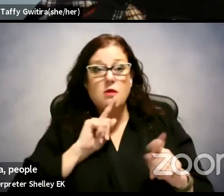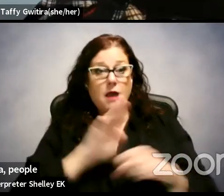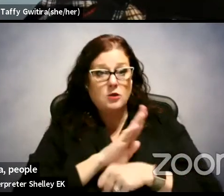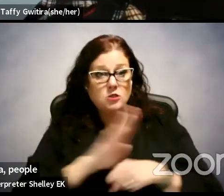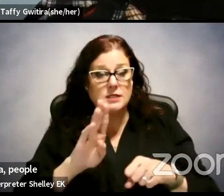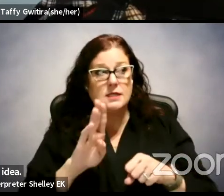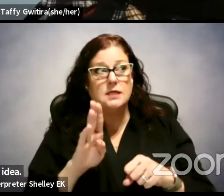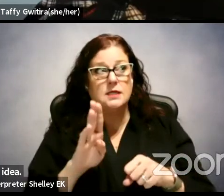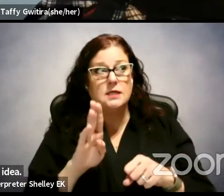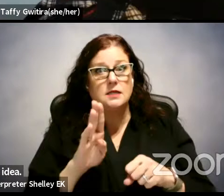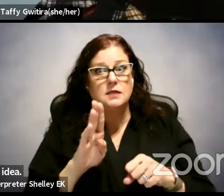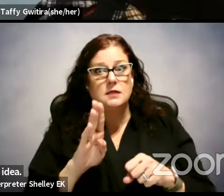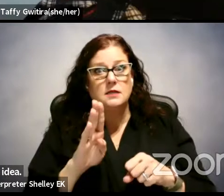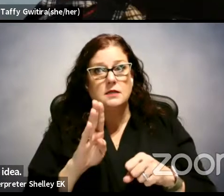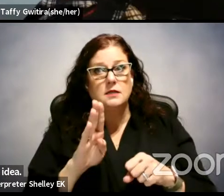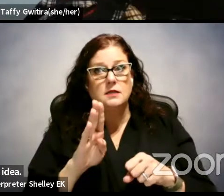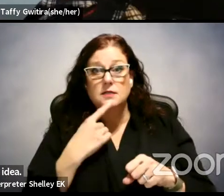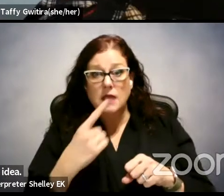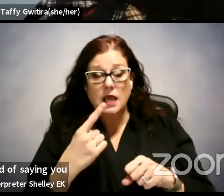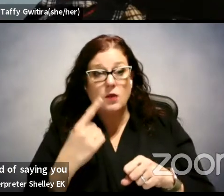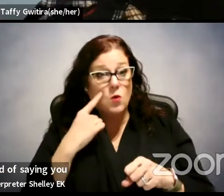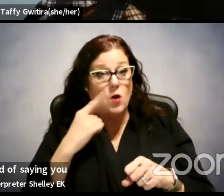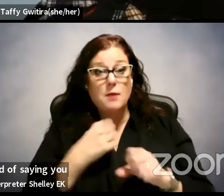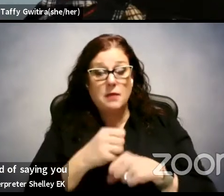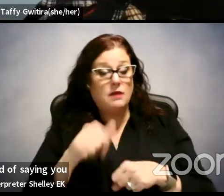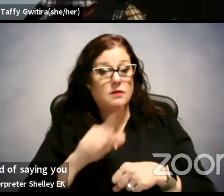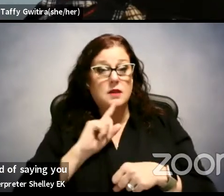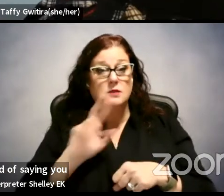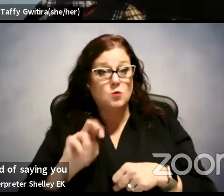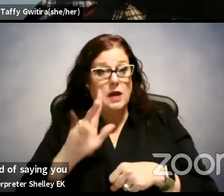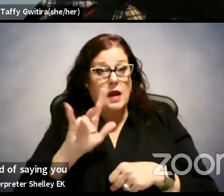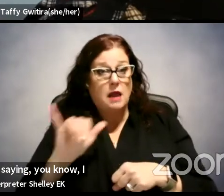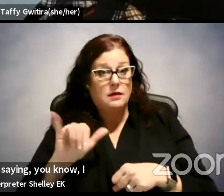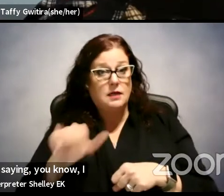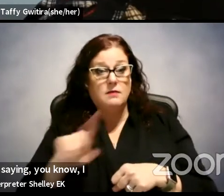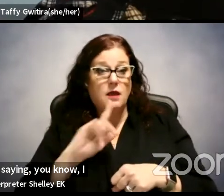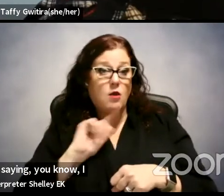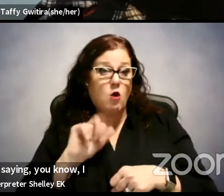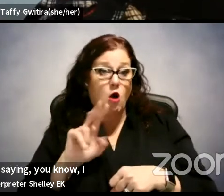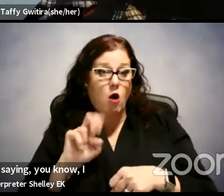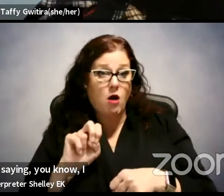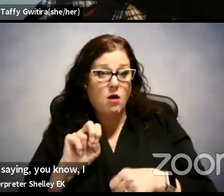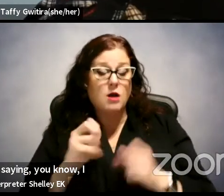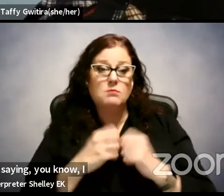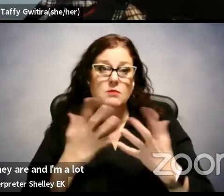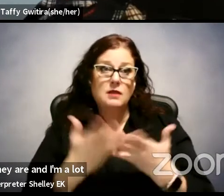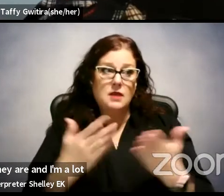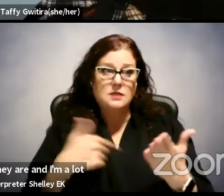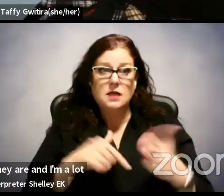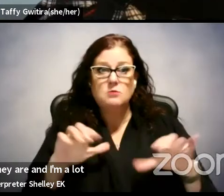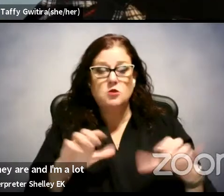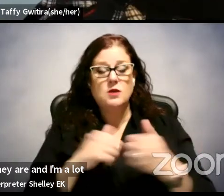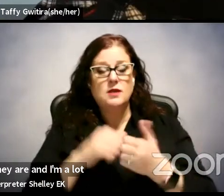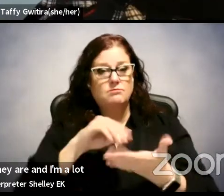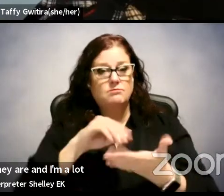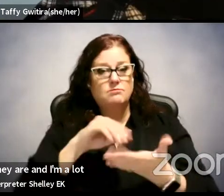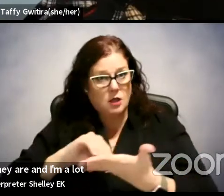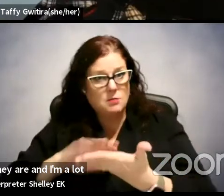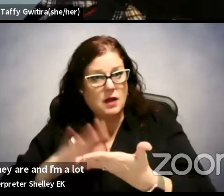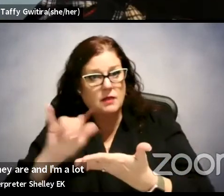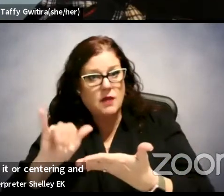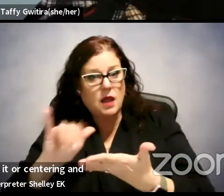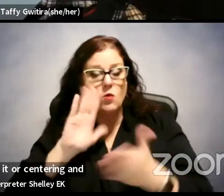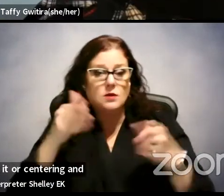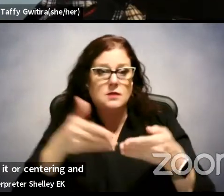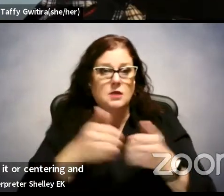of saying, I want to make this a reality, and they are. And a lot of what I'm doing is documenting it or centering